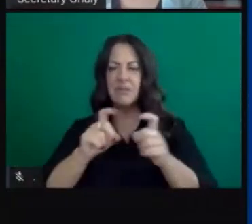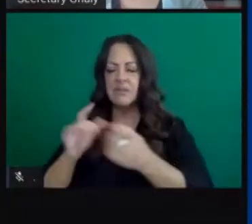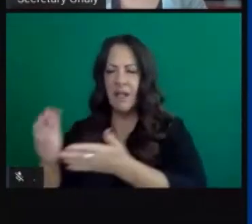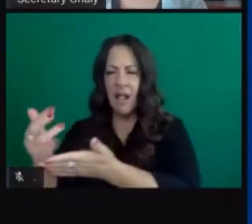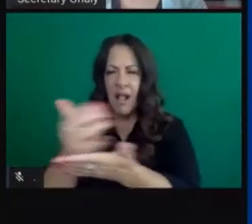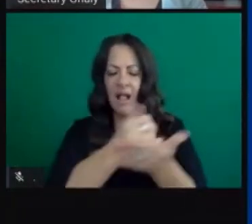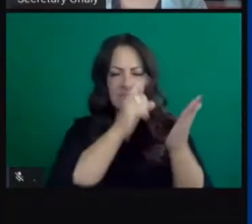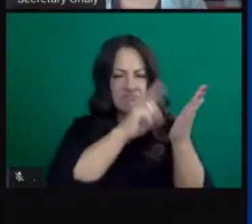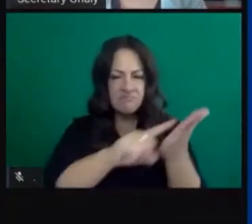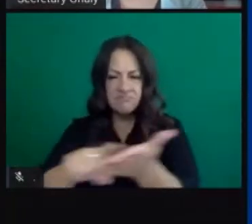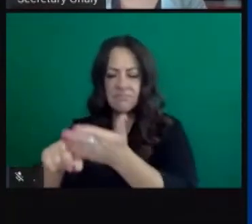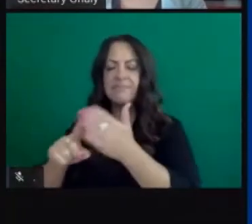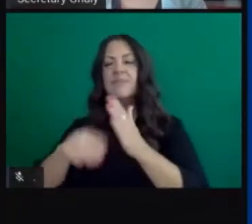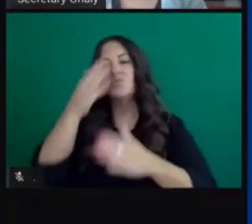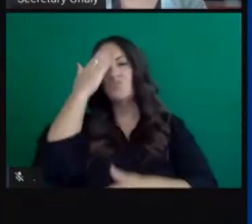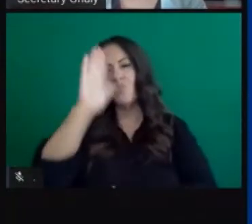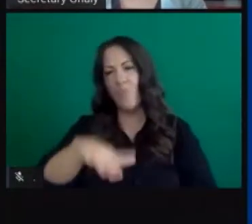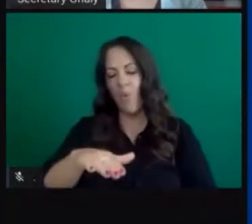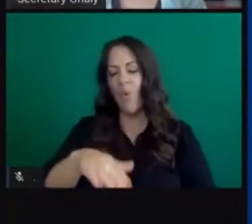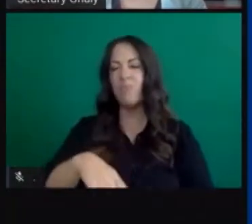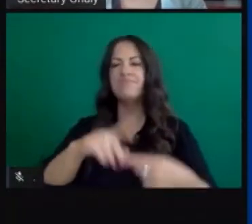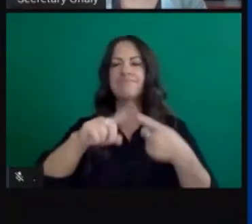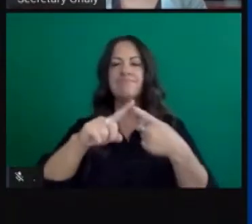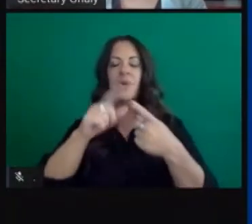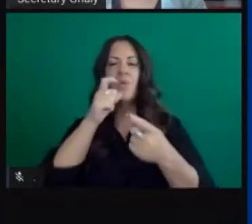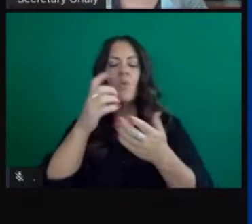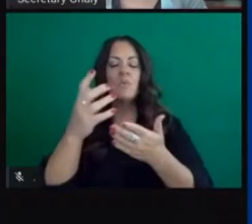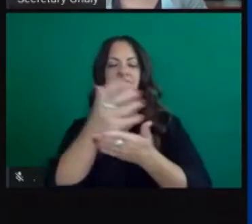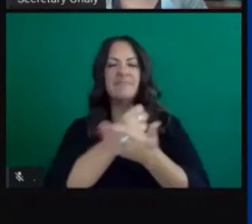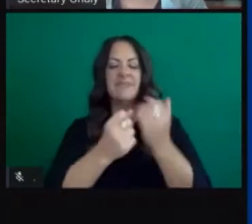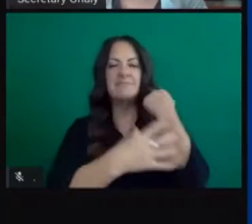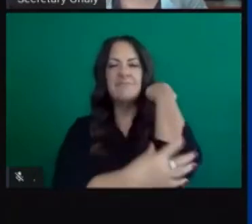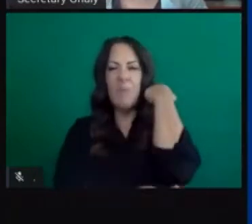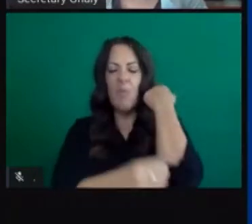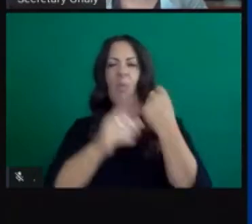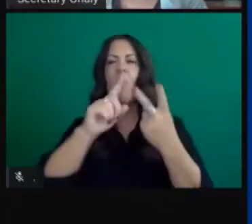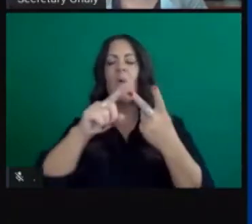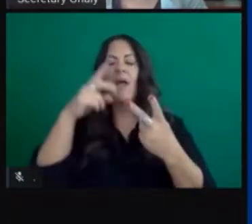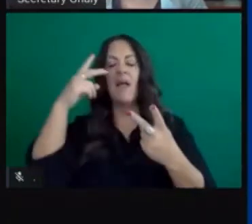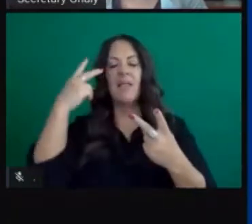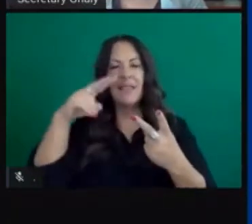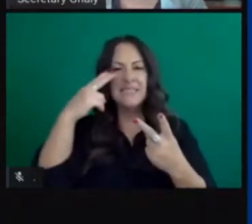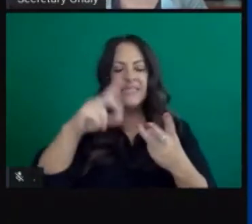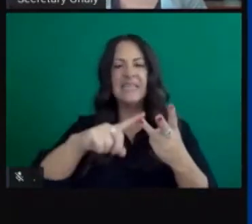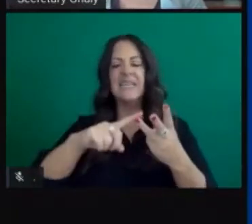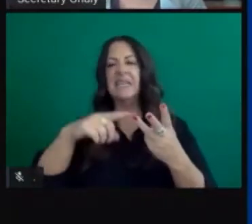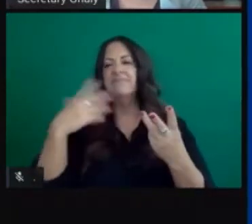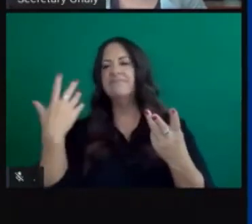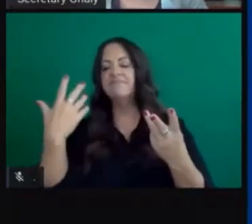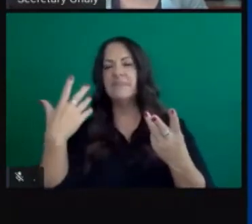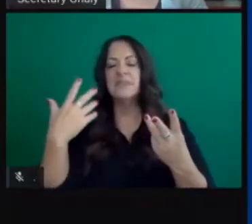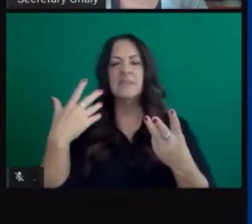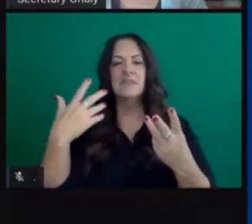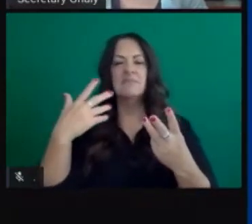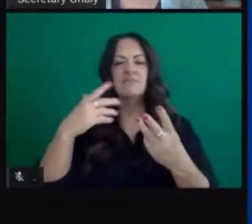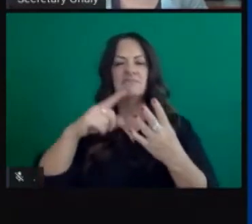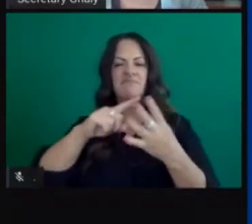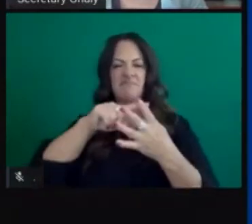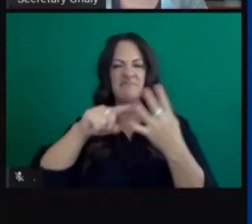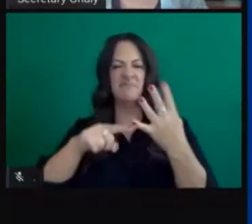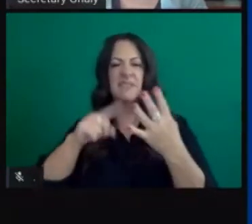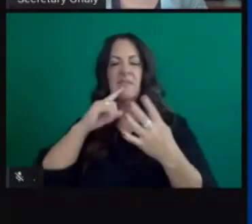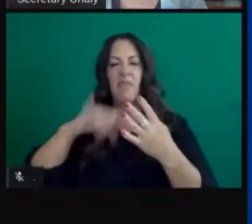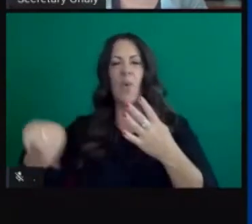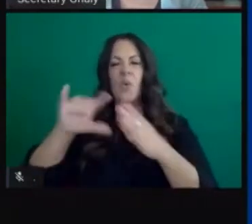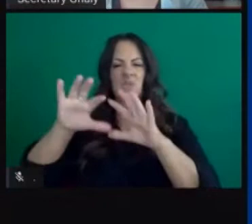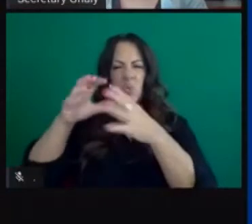that low-income Latino, Black, and Pacific Islander Californians have been the hardest hit in this pandemic. Our goal is to reduce